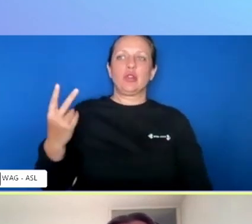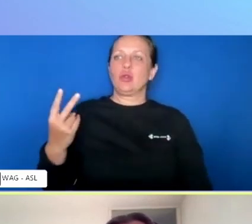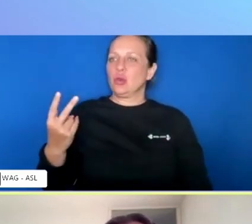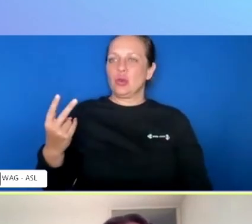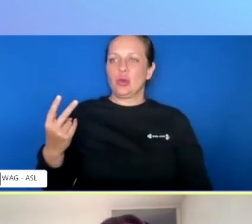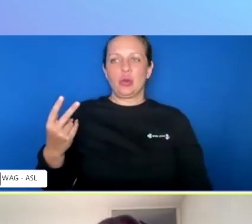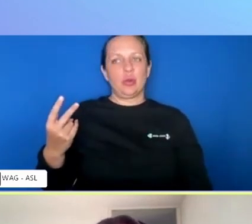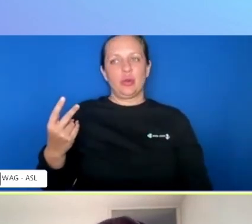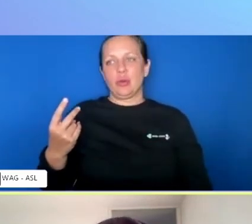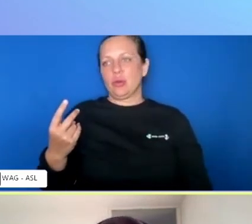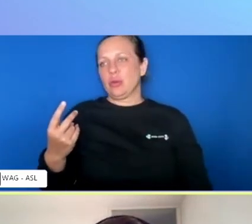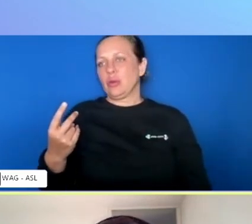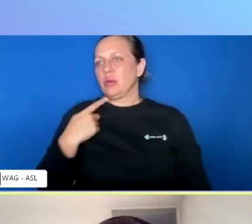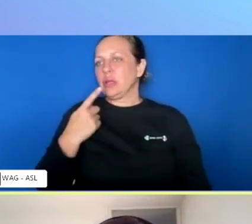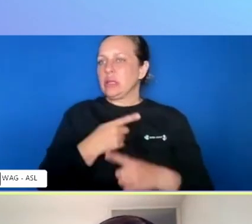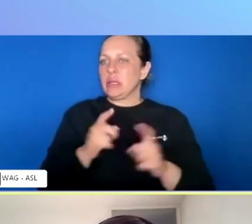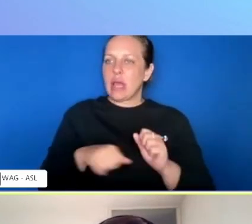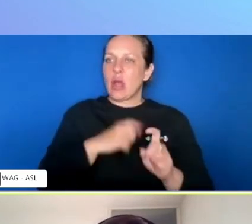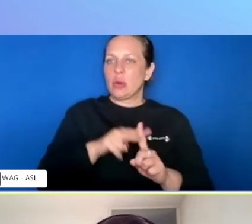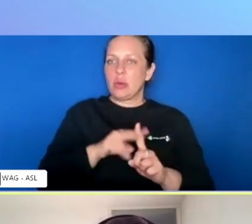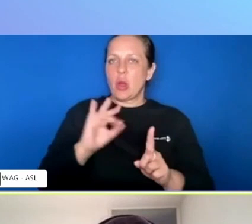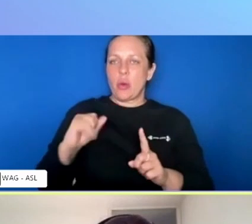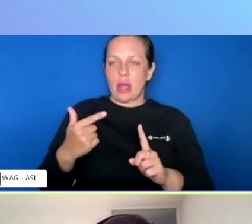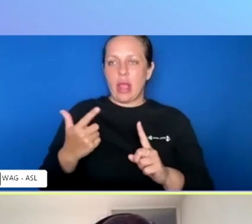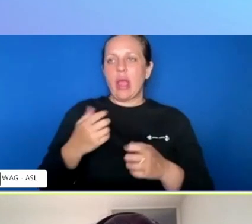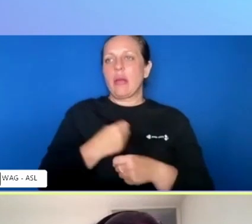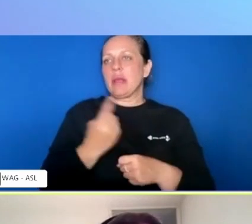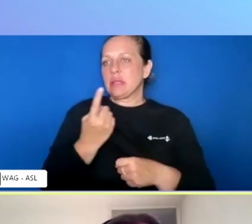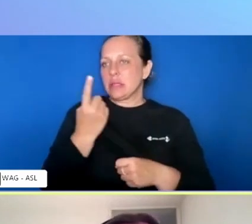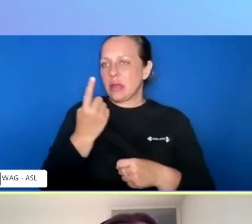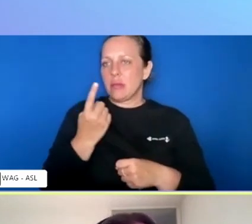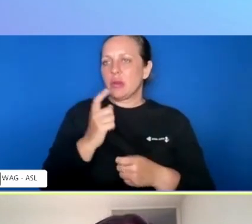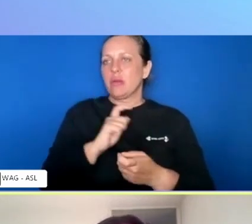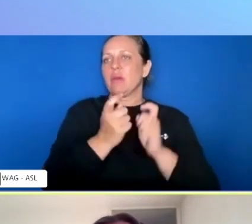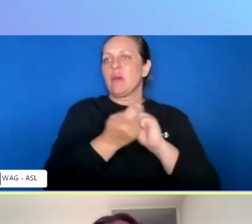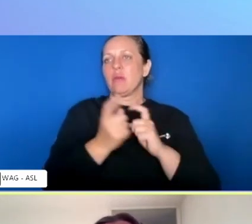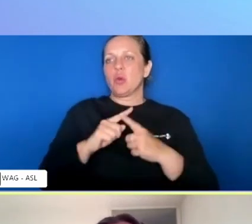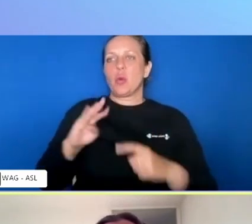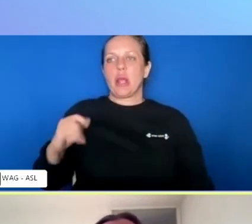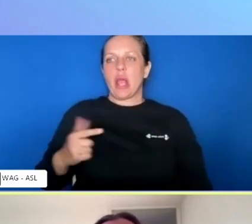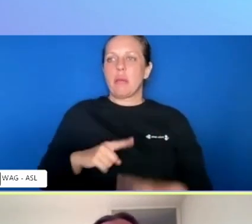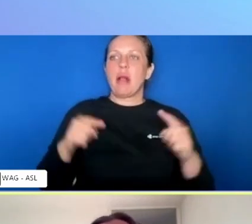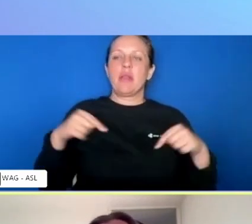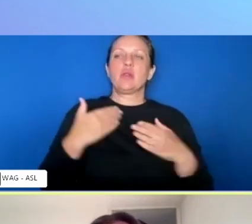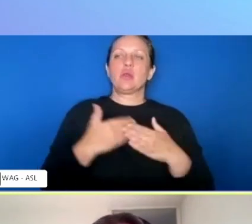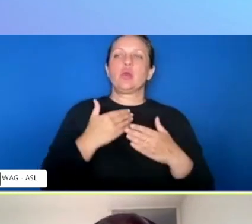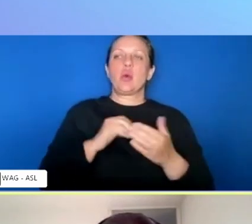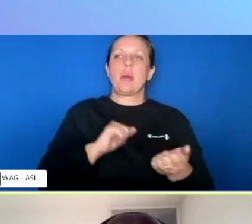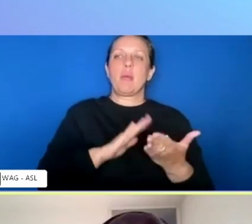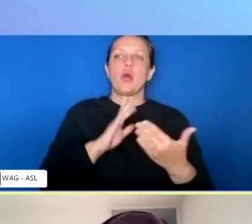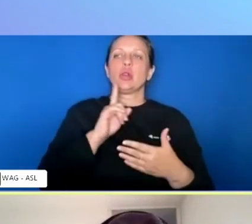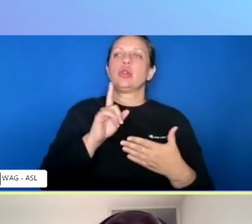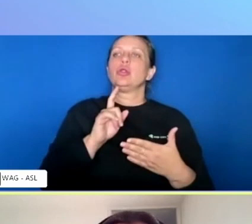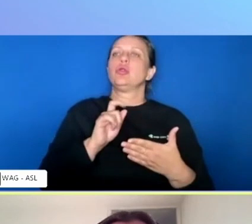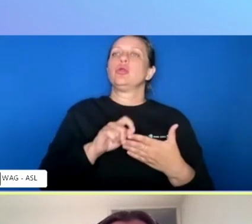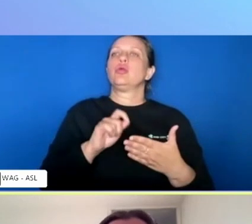authors how to apply WCAG, how to make something conform to WCAG. But this newer approach is to write